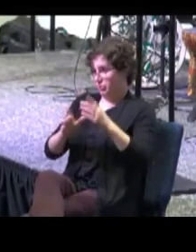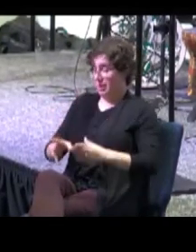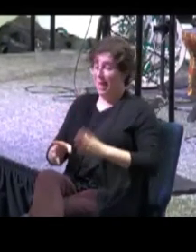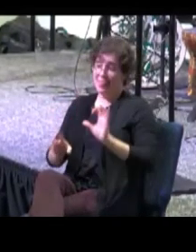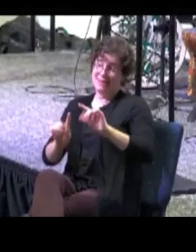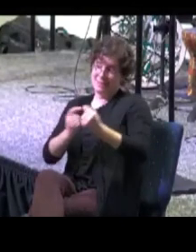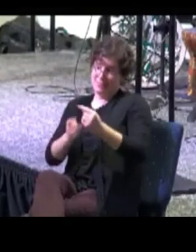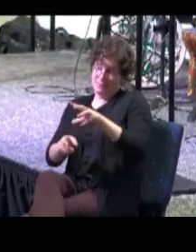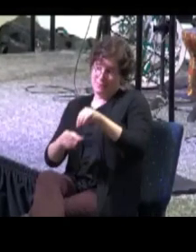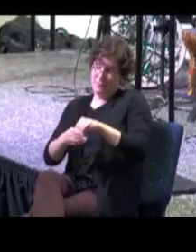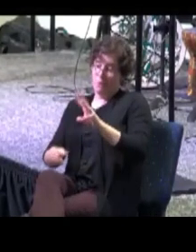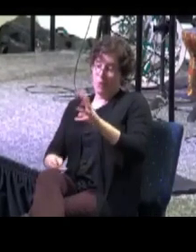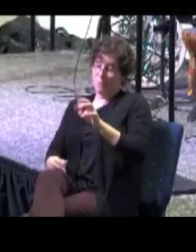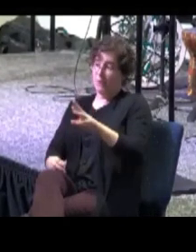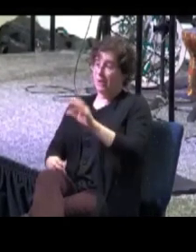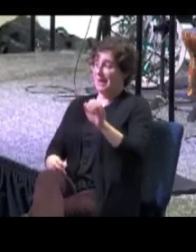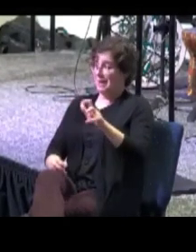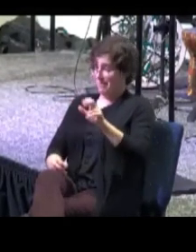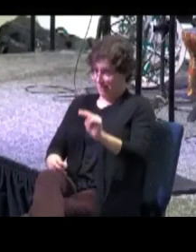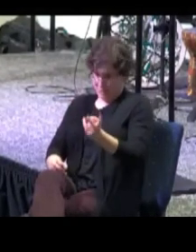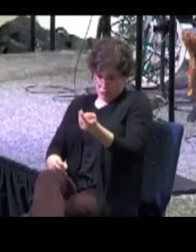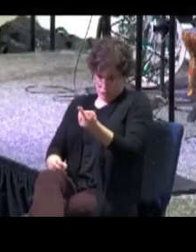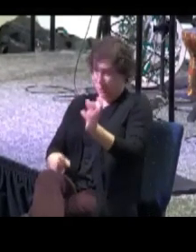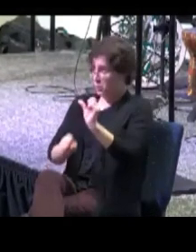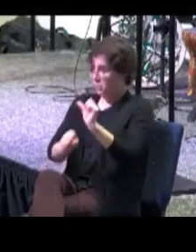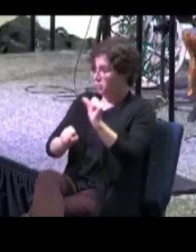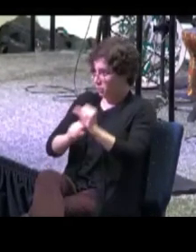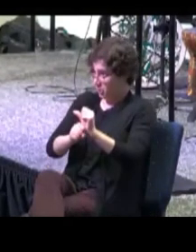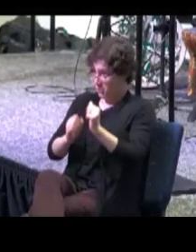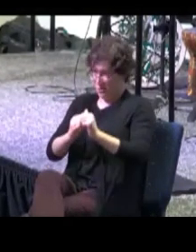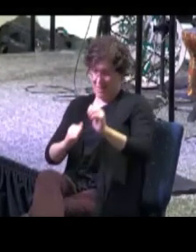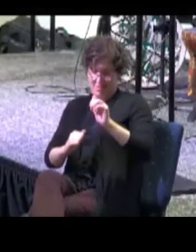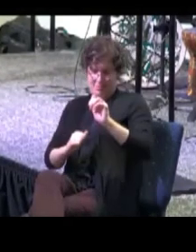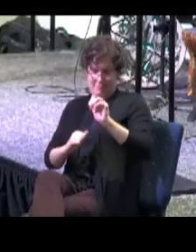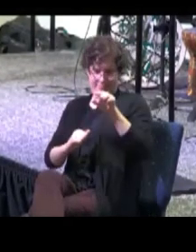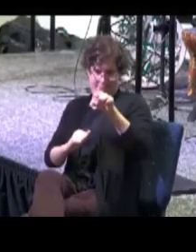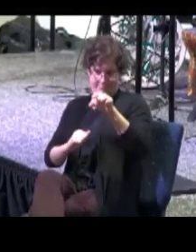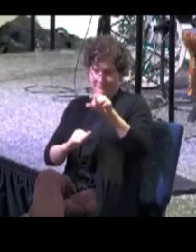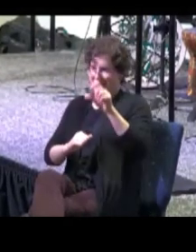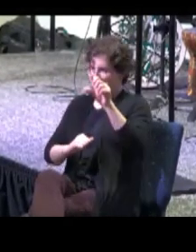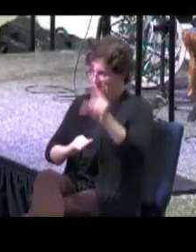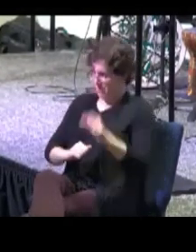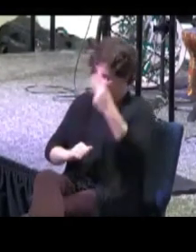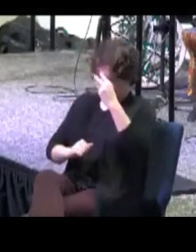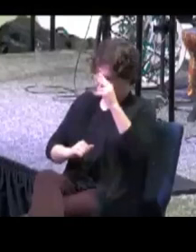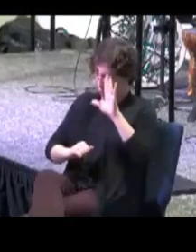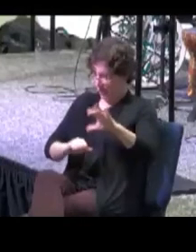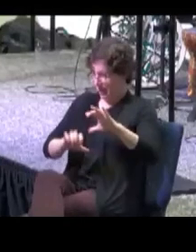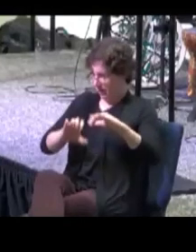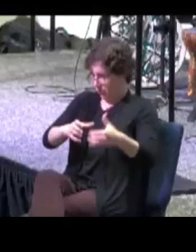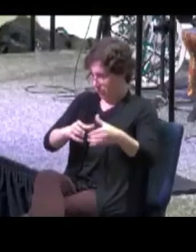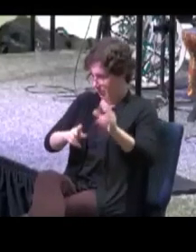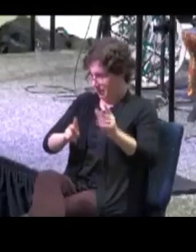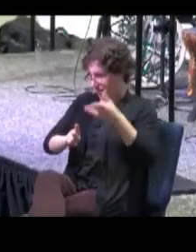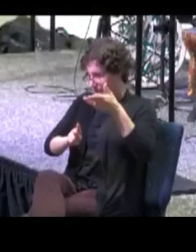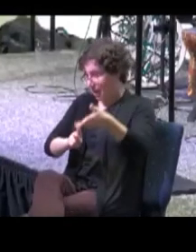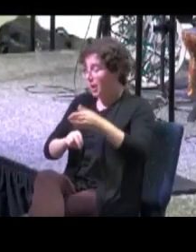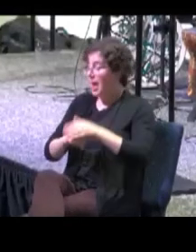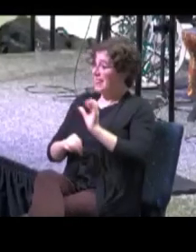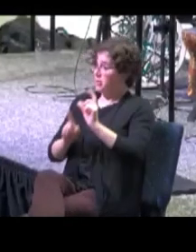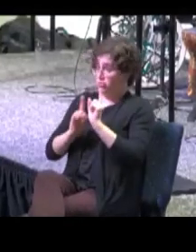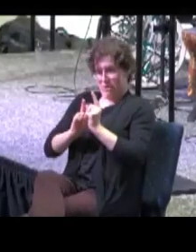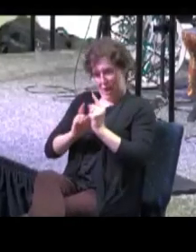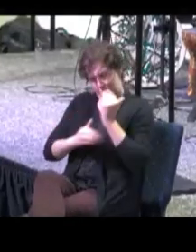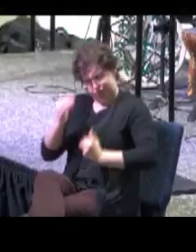Evelyn Ollie, working among the Chol in Chiapas in southern Mexico. The translation was in full swing when